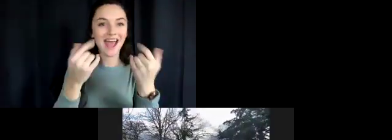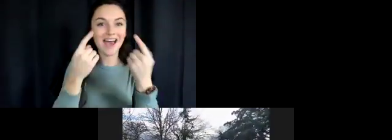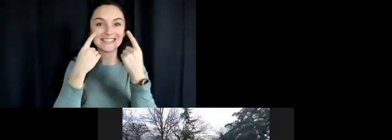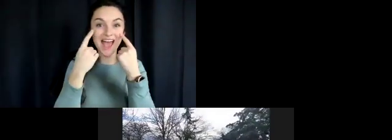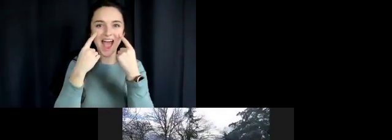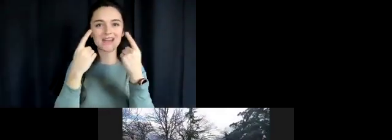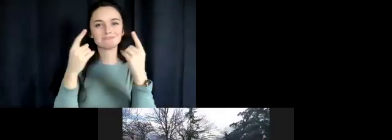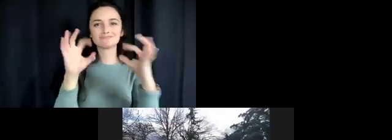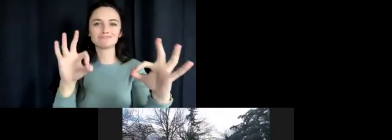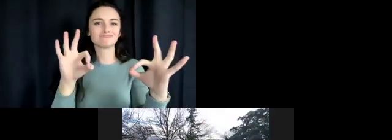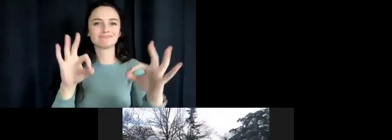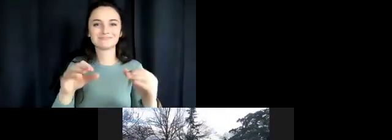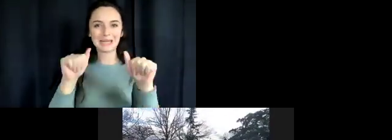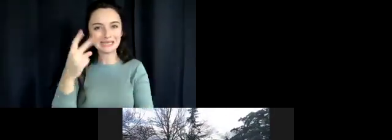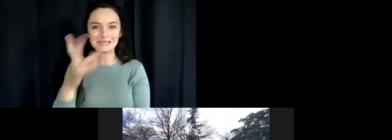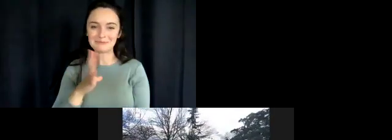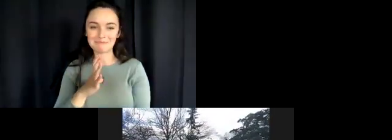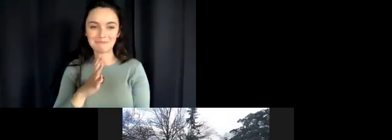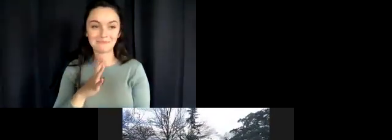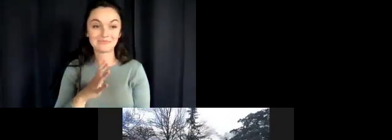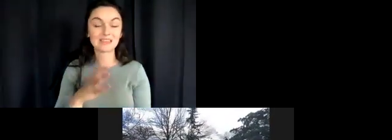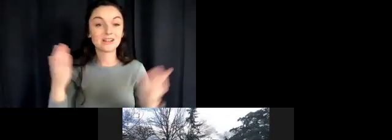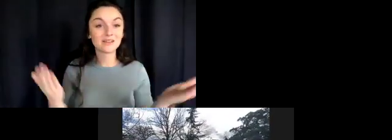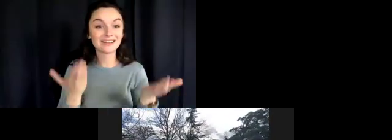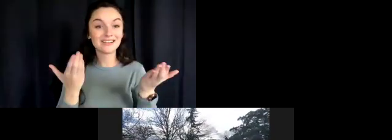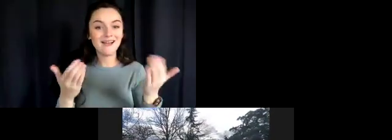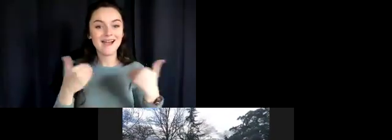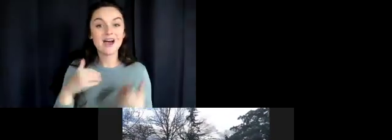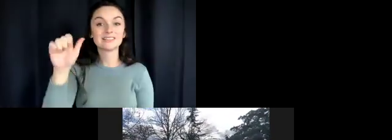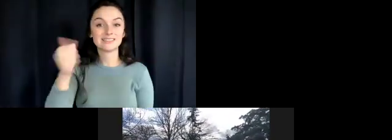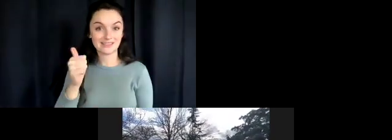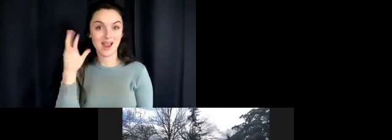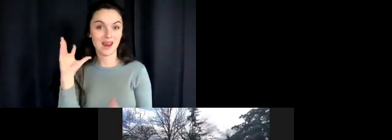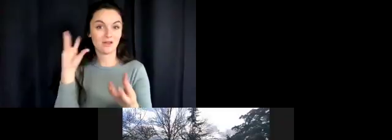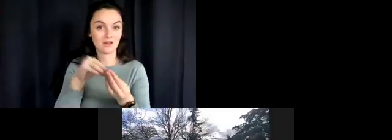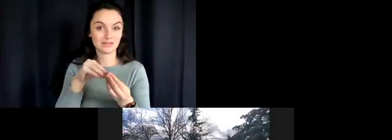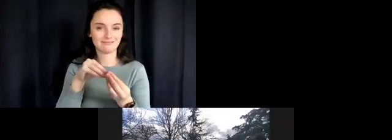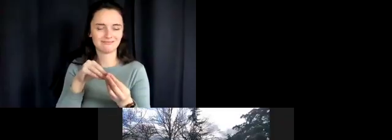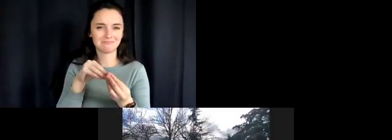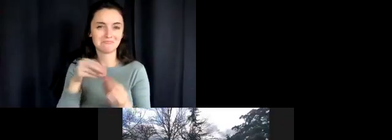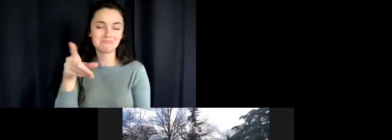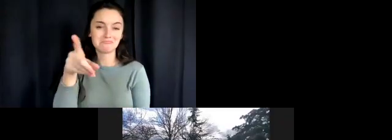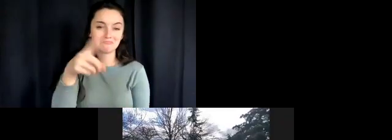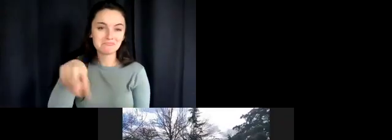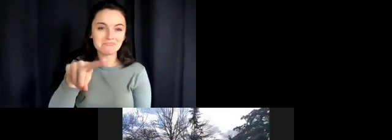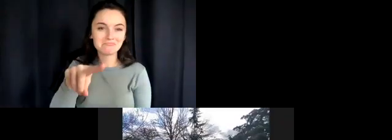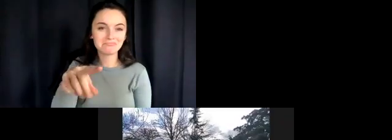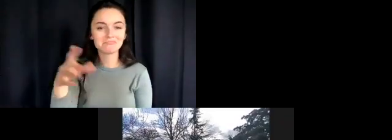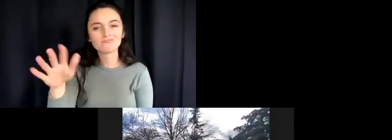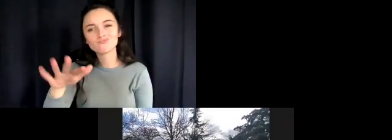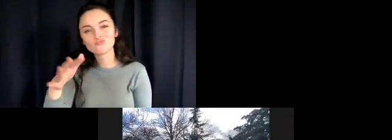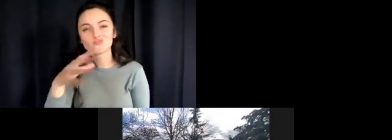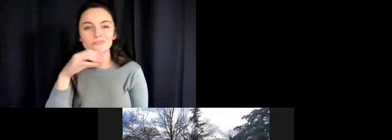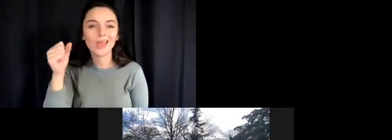at Safari, we have 10 flamingos. And these guys, they're up in age right now. And these guys